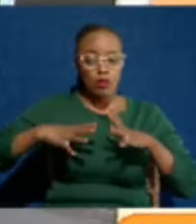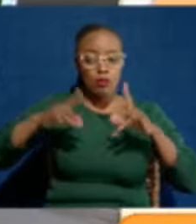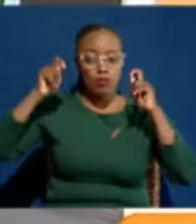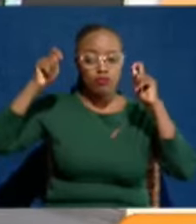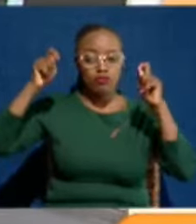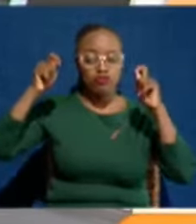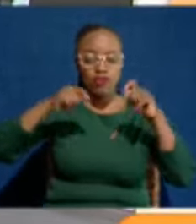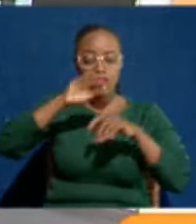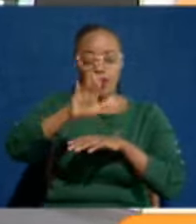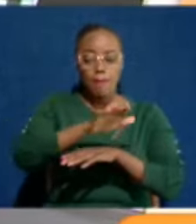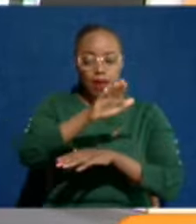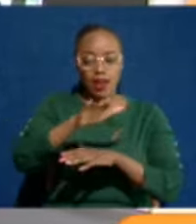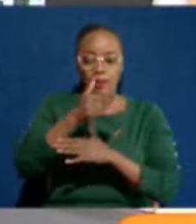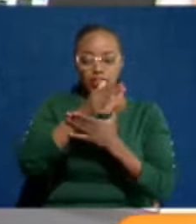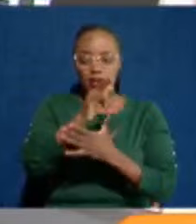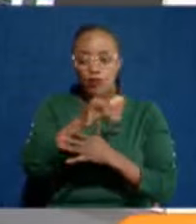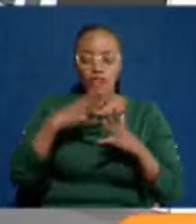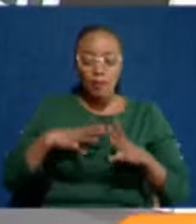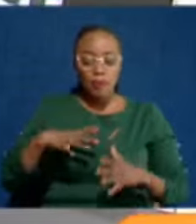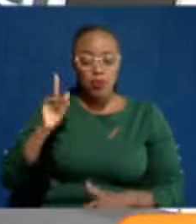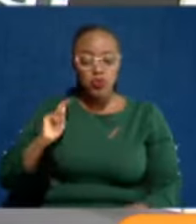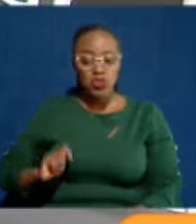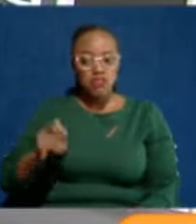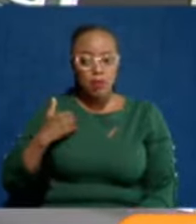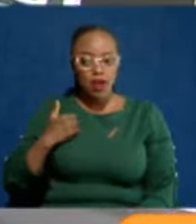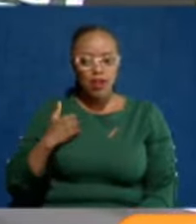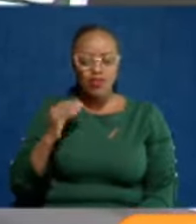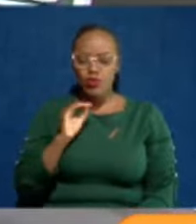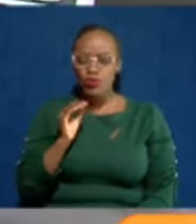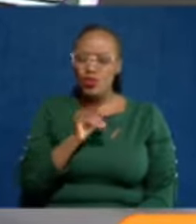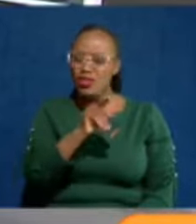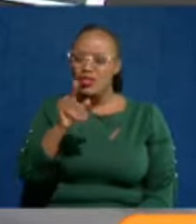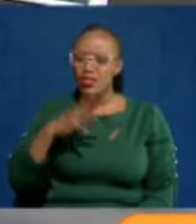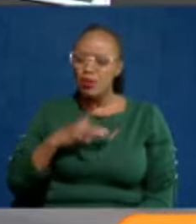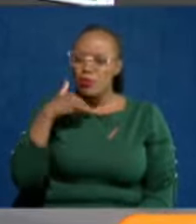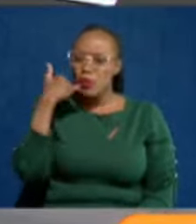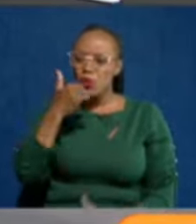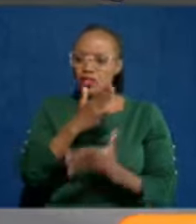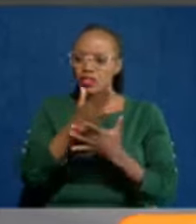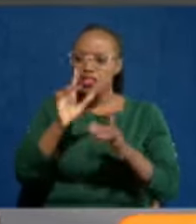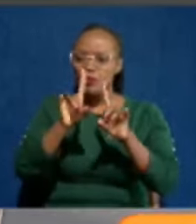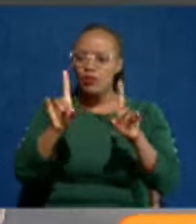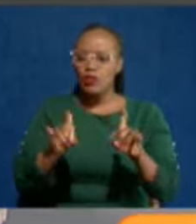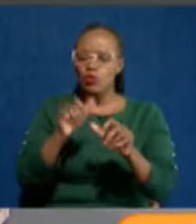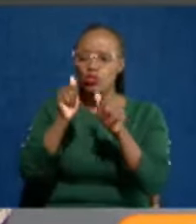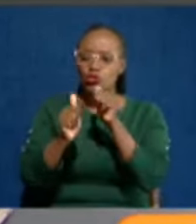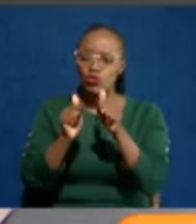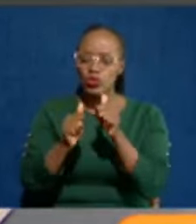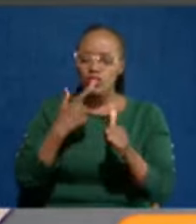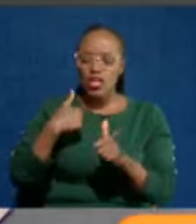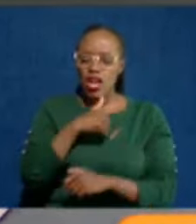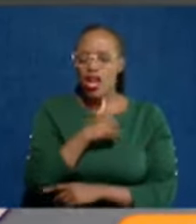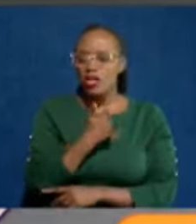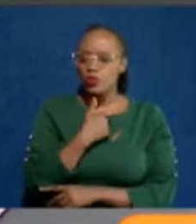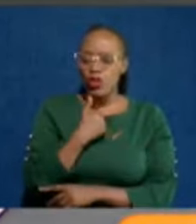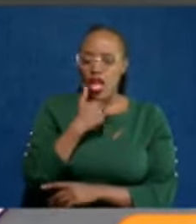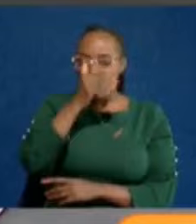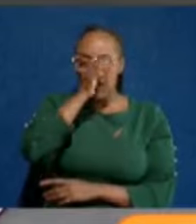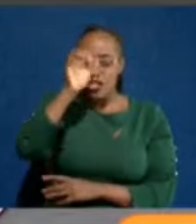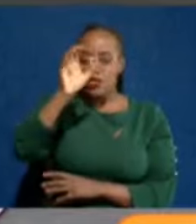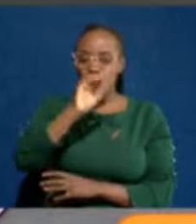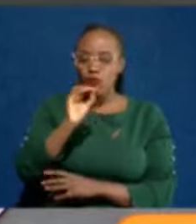parliament, some of them were not in uniform. Who are these? And these are some of the questions that will not die down. These